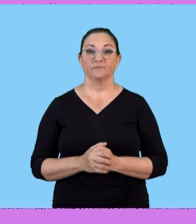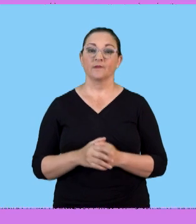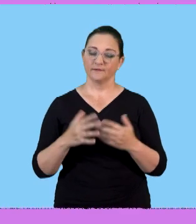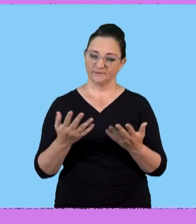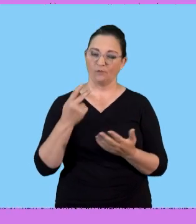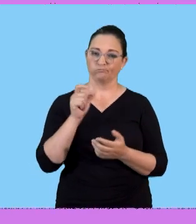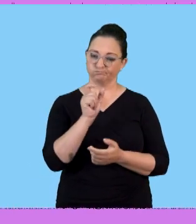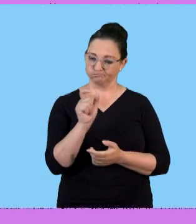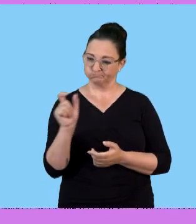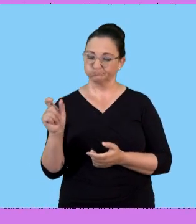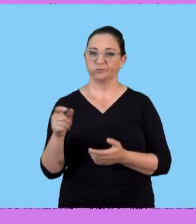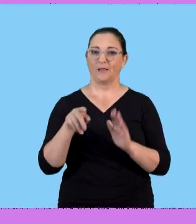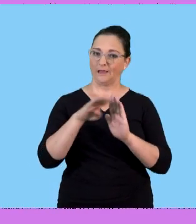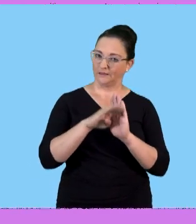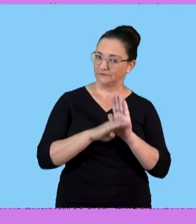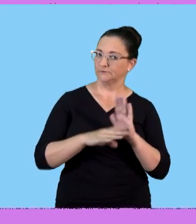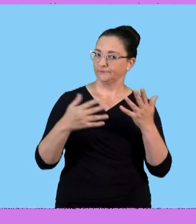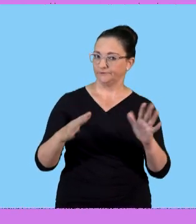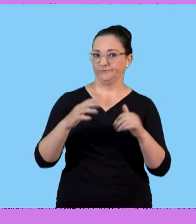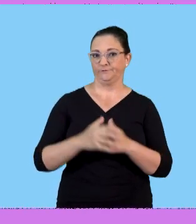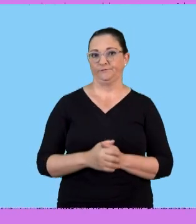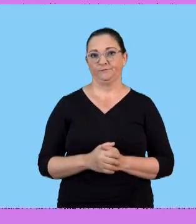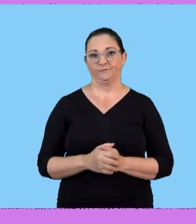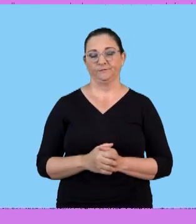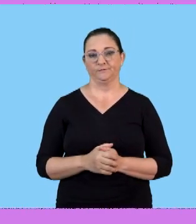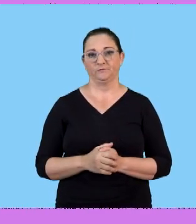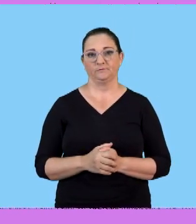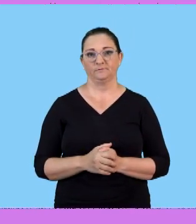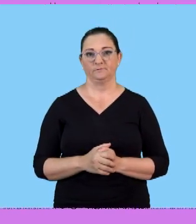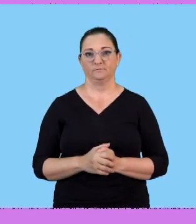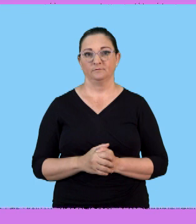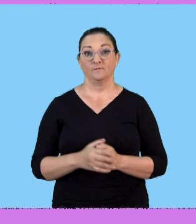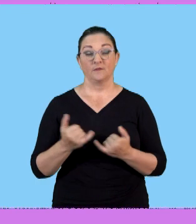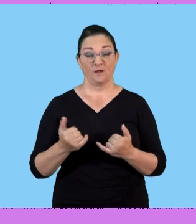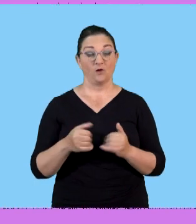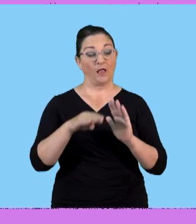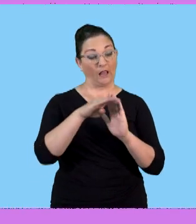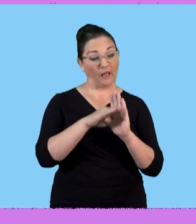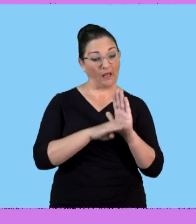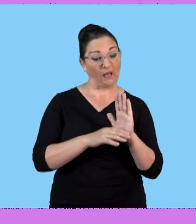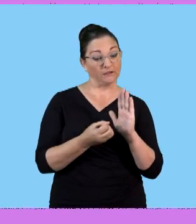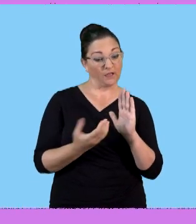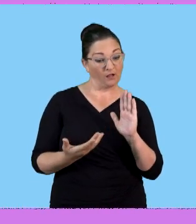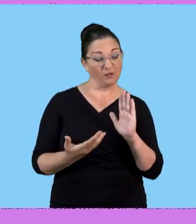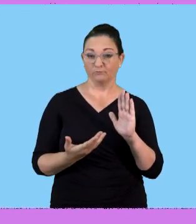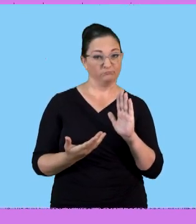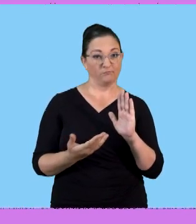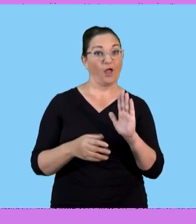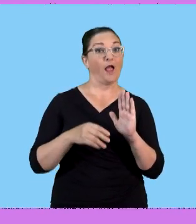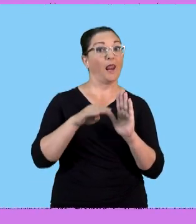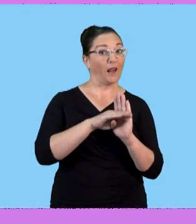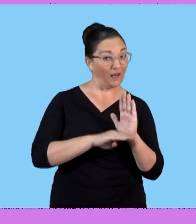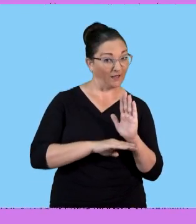So there we have our national road, and I've listed them as per the instruction, right? So list all the national roads. It's